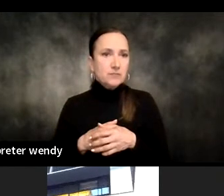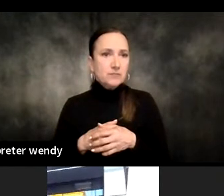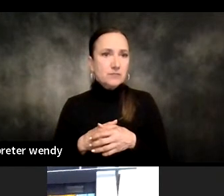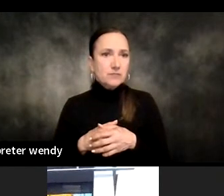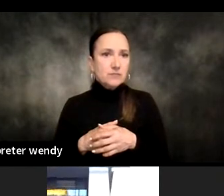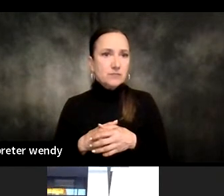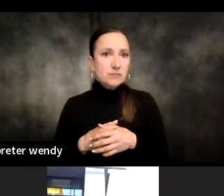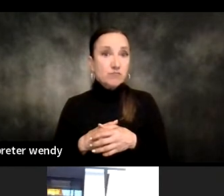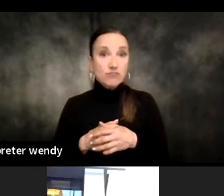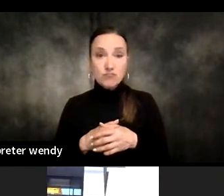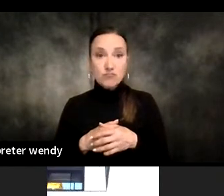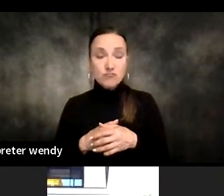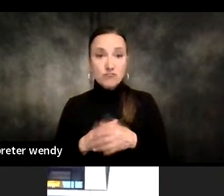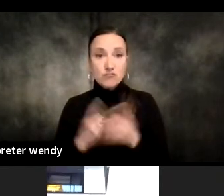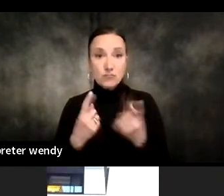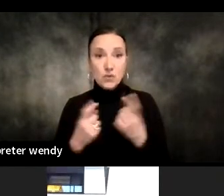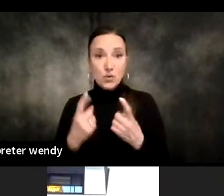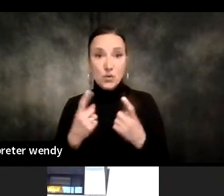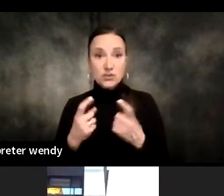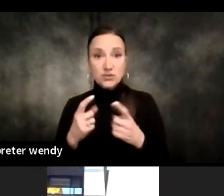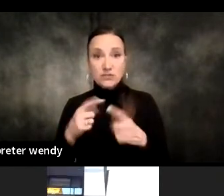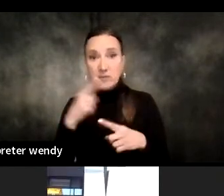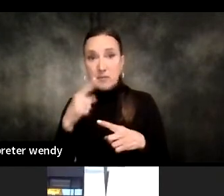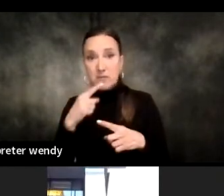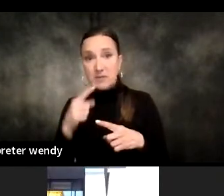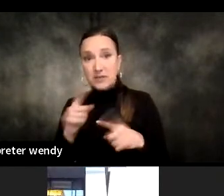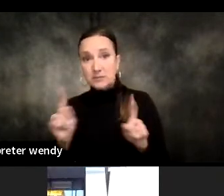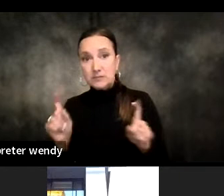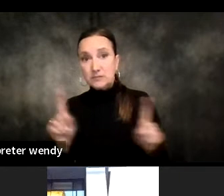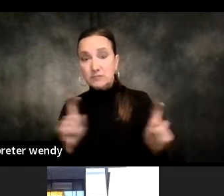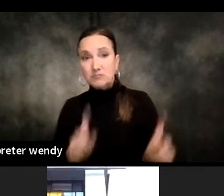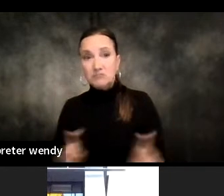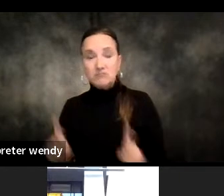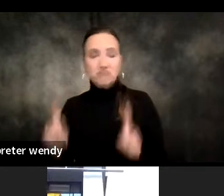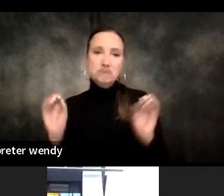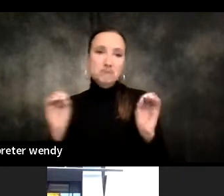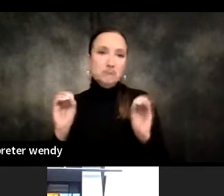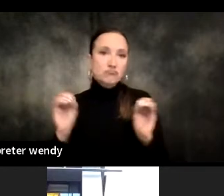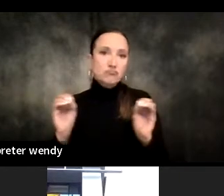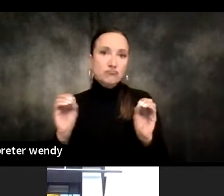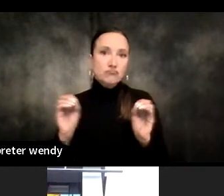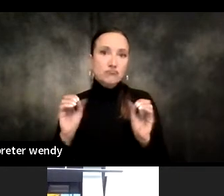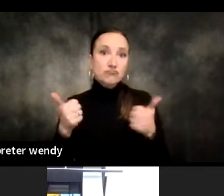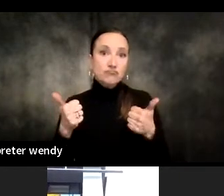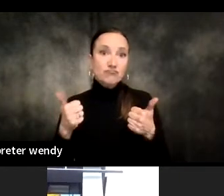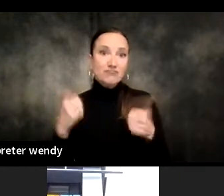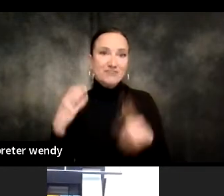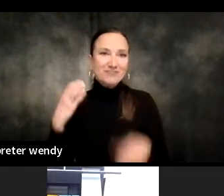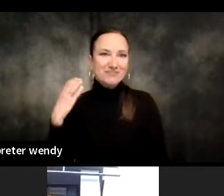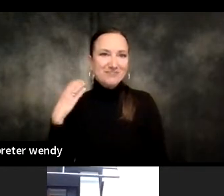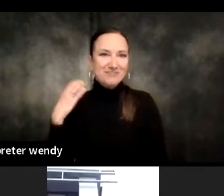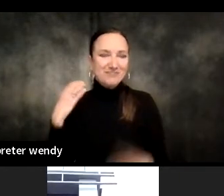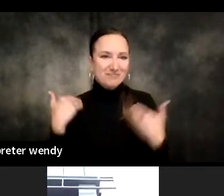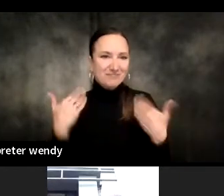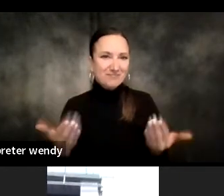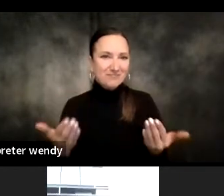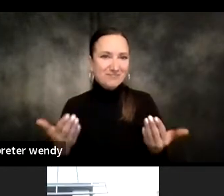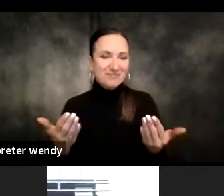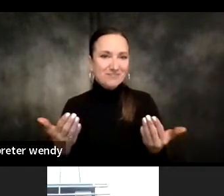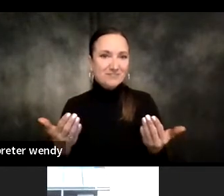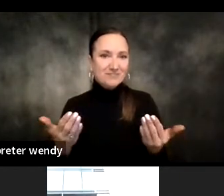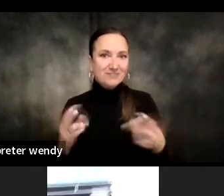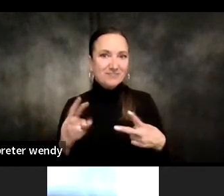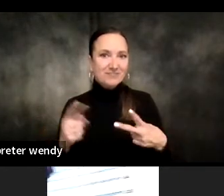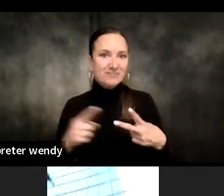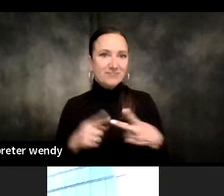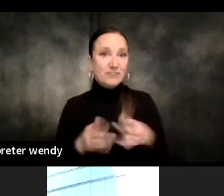that. Let's see, any questions from the public? Don't see any questions from the public. Okay, Commissioner, you can proceed with